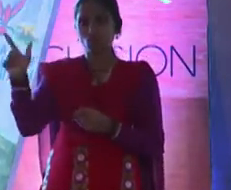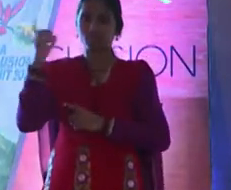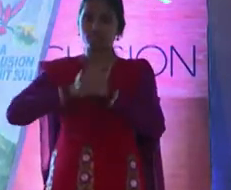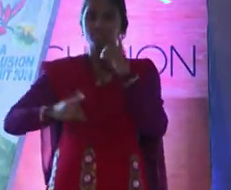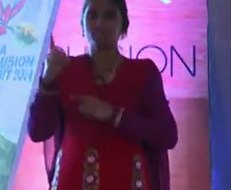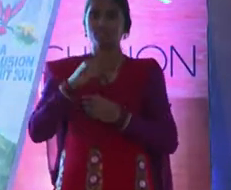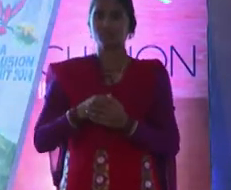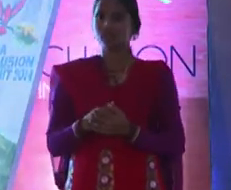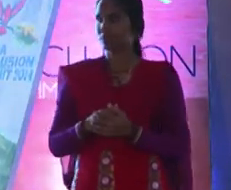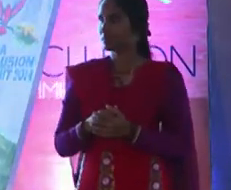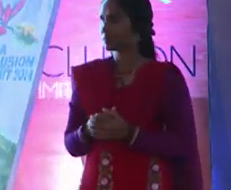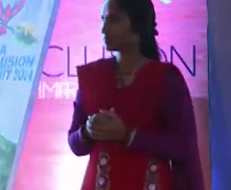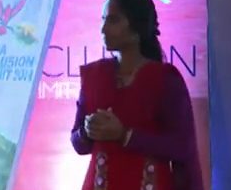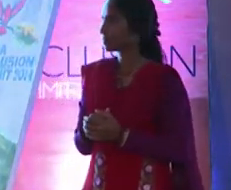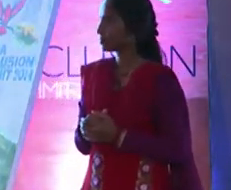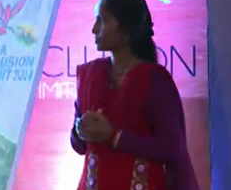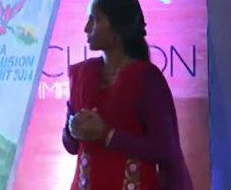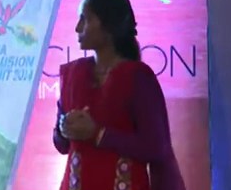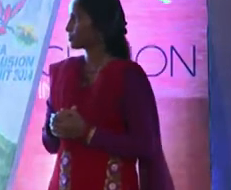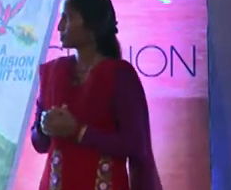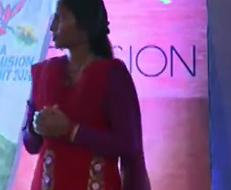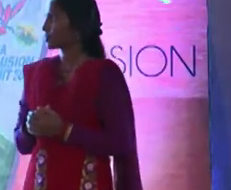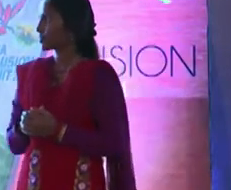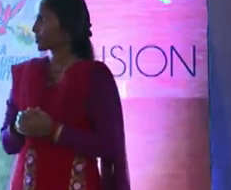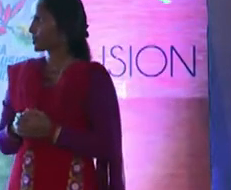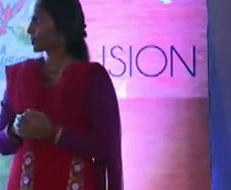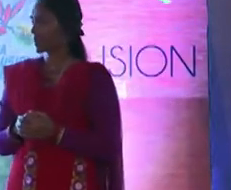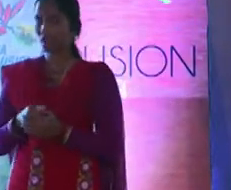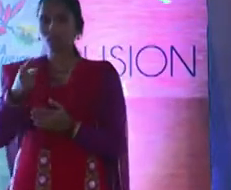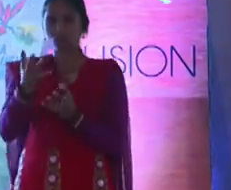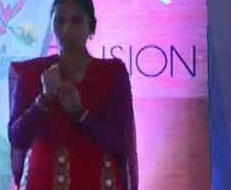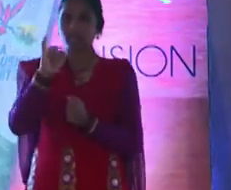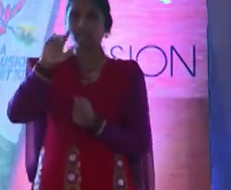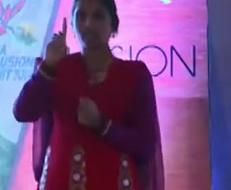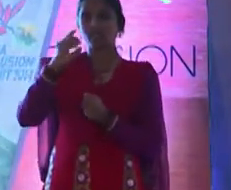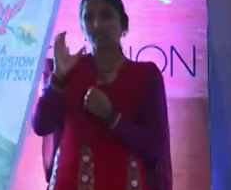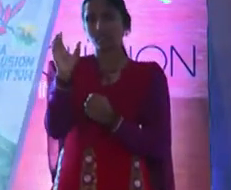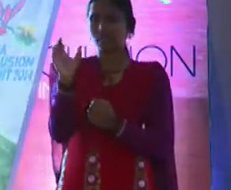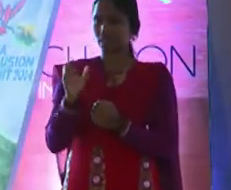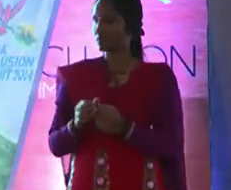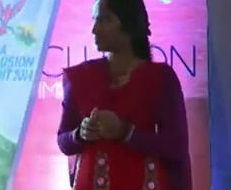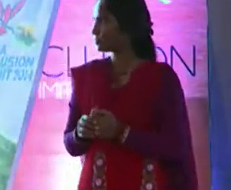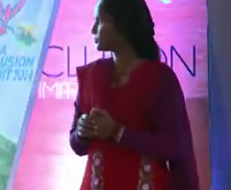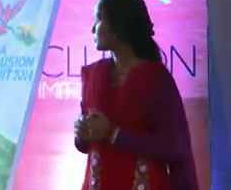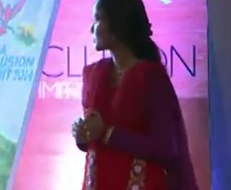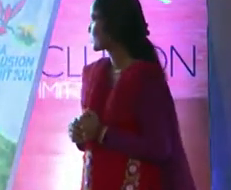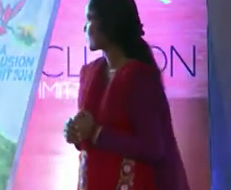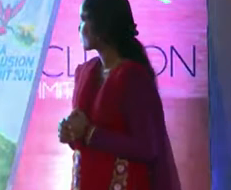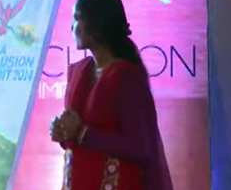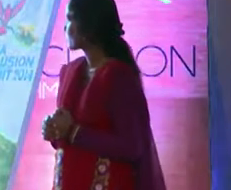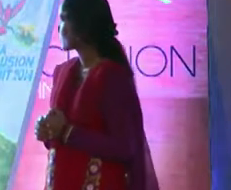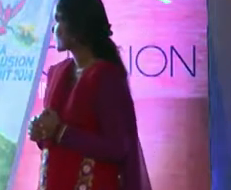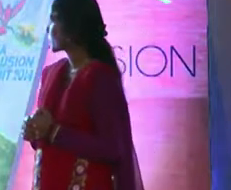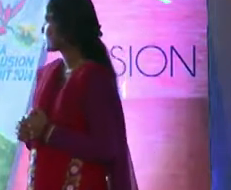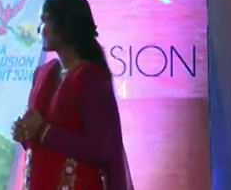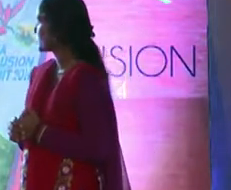able to come forth and get all the benefits and get an identity. It will be Aadhaar linked. The entire disability base